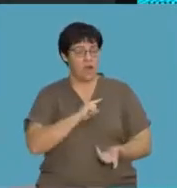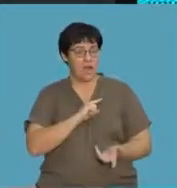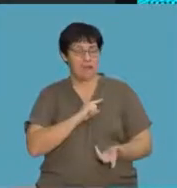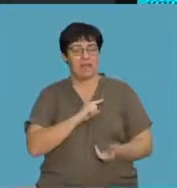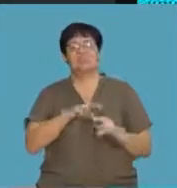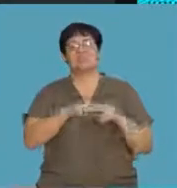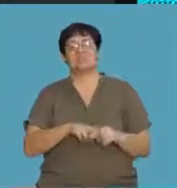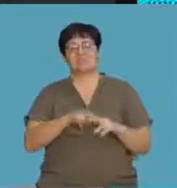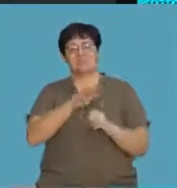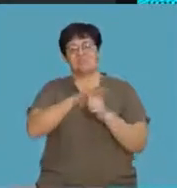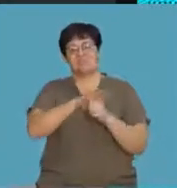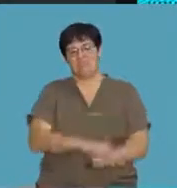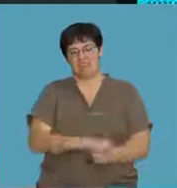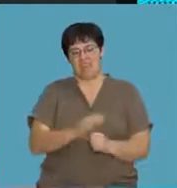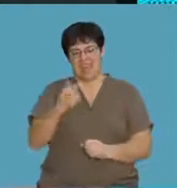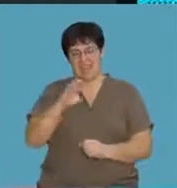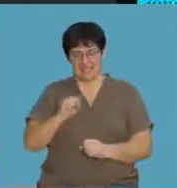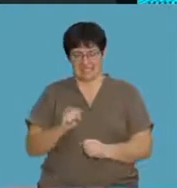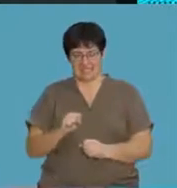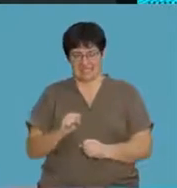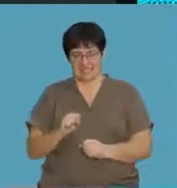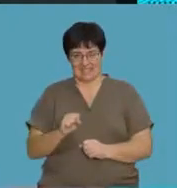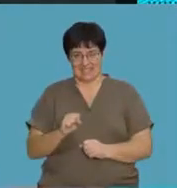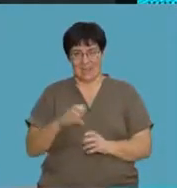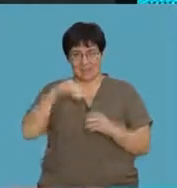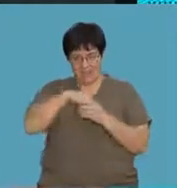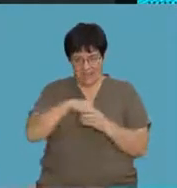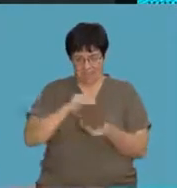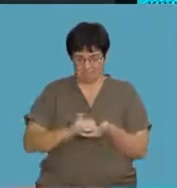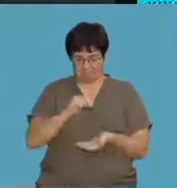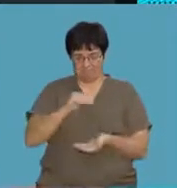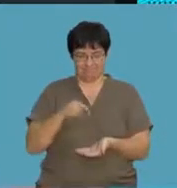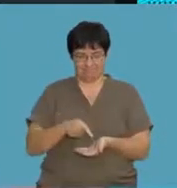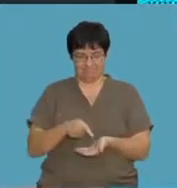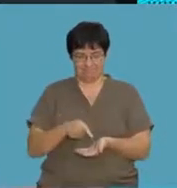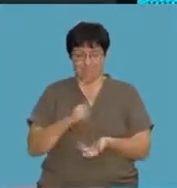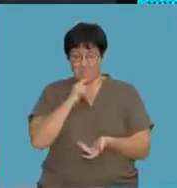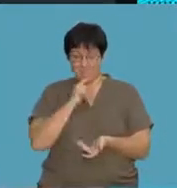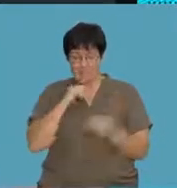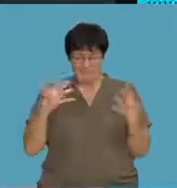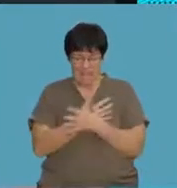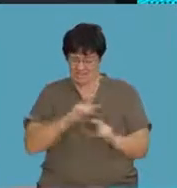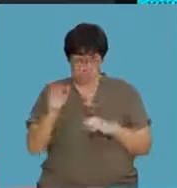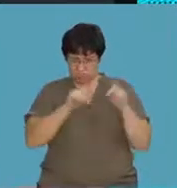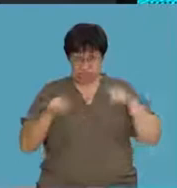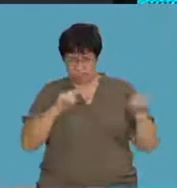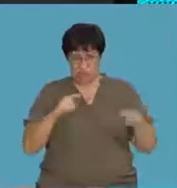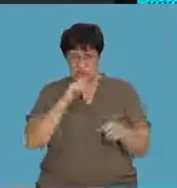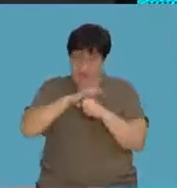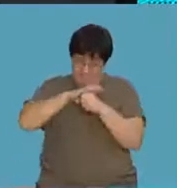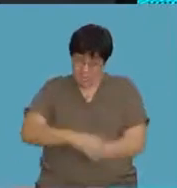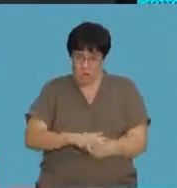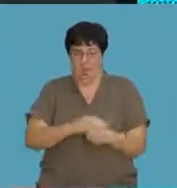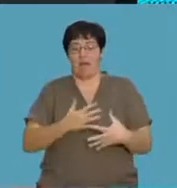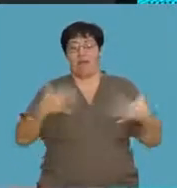with the pressure that, a gas exerts inside, in a container. So the faster these particles move, the greater